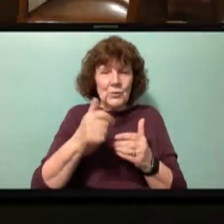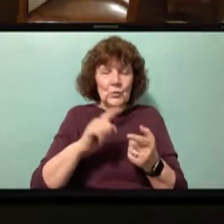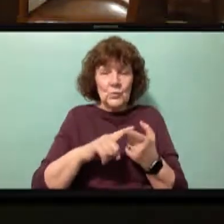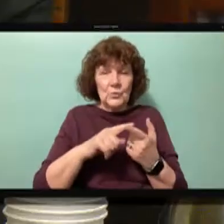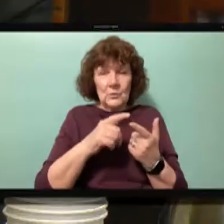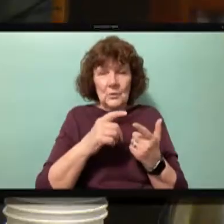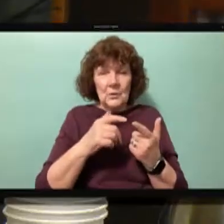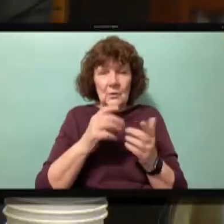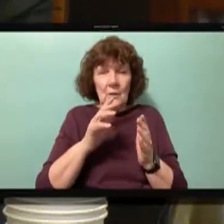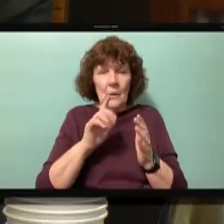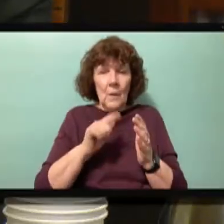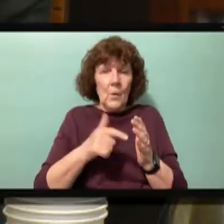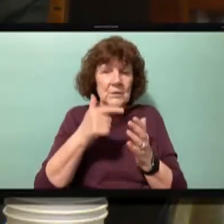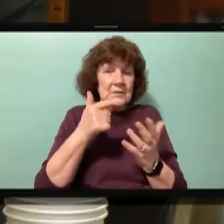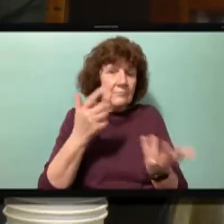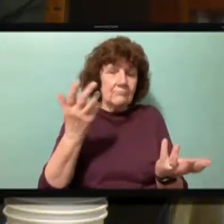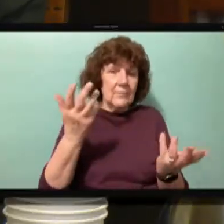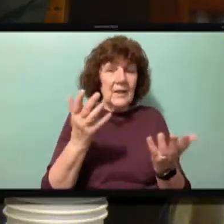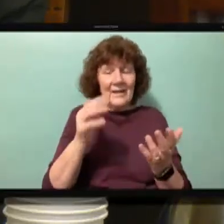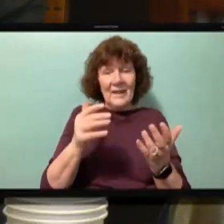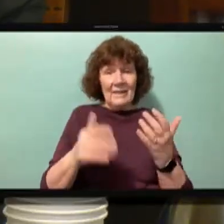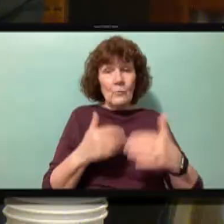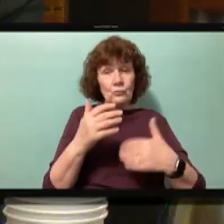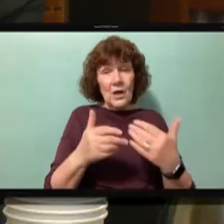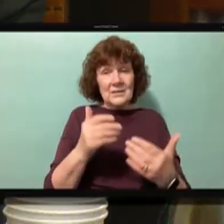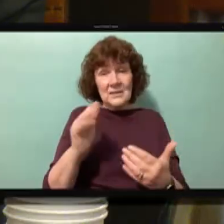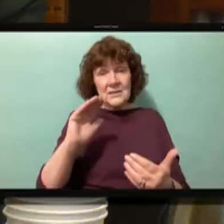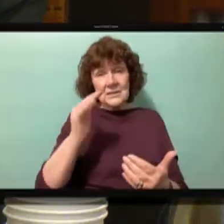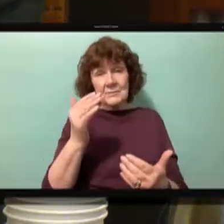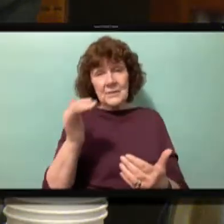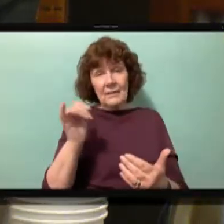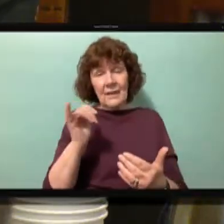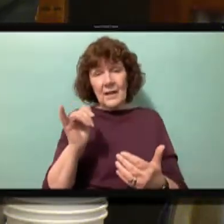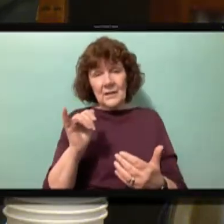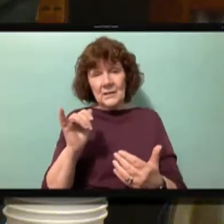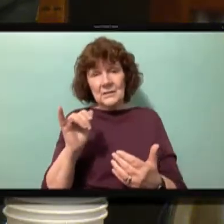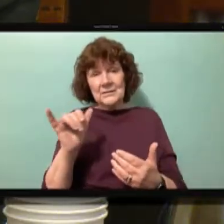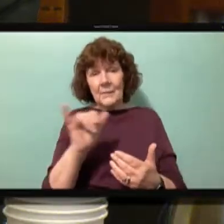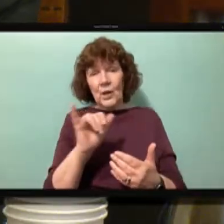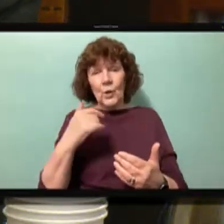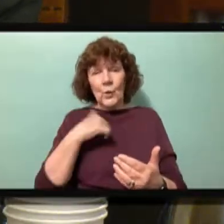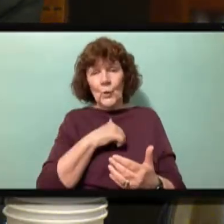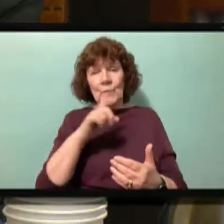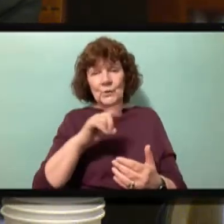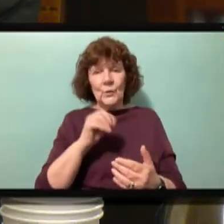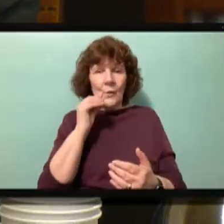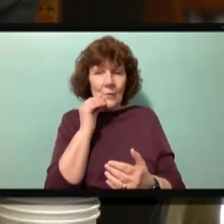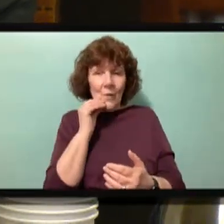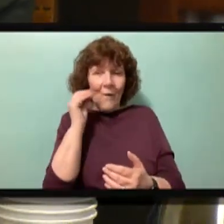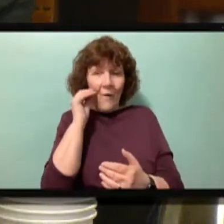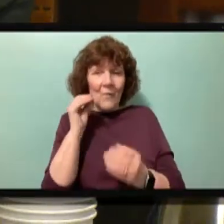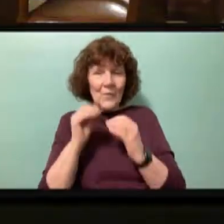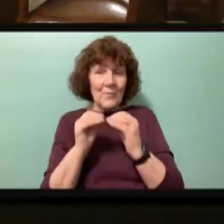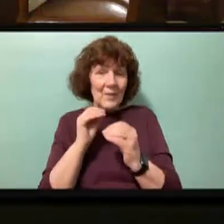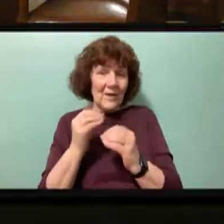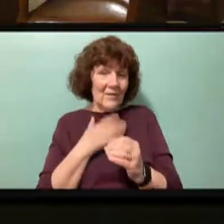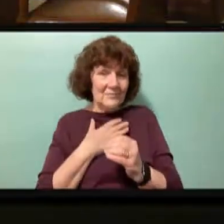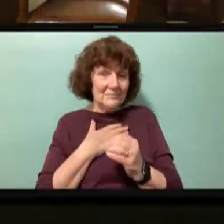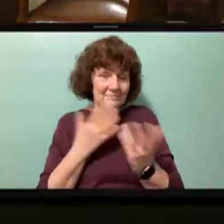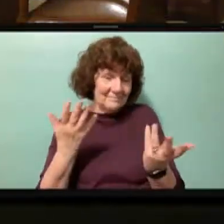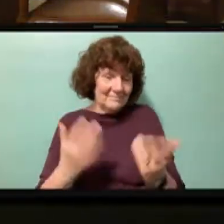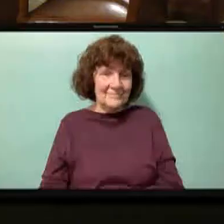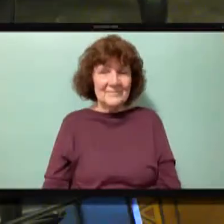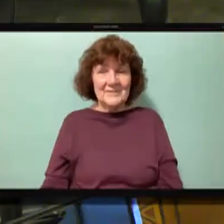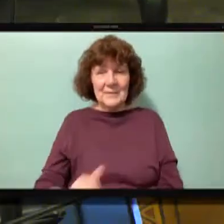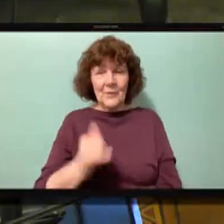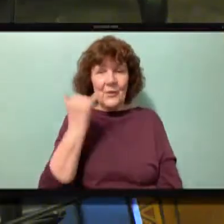and it sounds like it does in many ways, as to what we're doing on home repair ourselves. Yeah. So. Cool. I believe